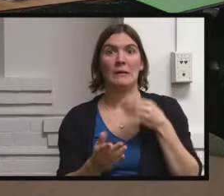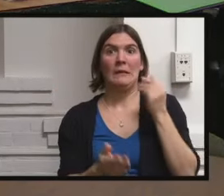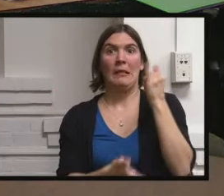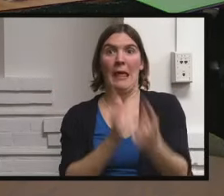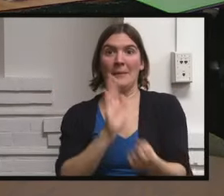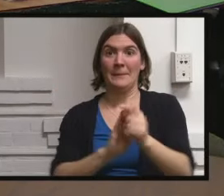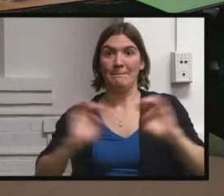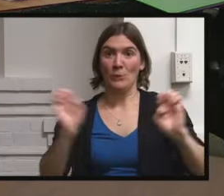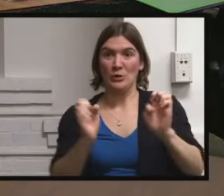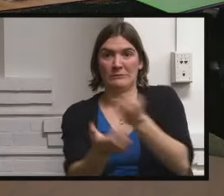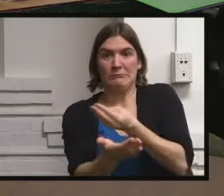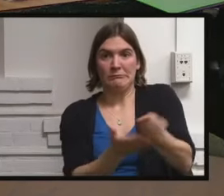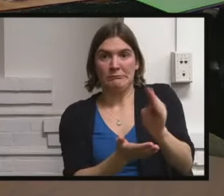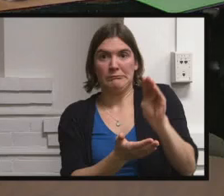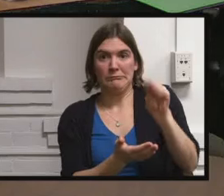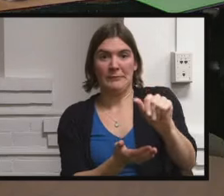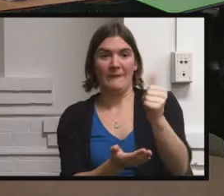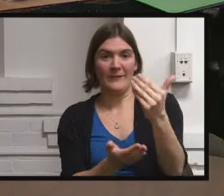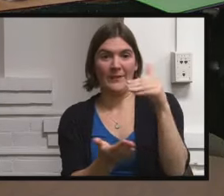expenditure of